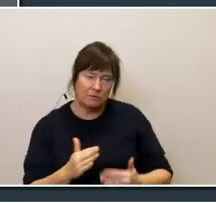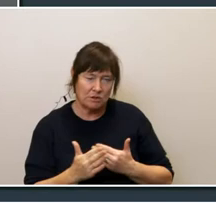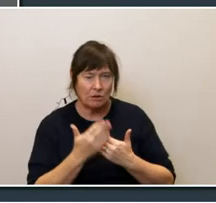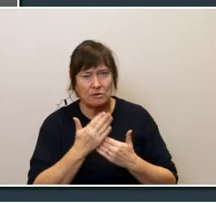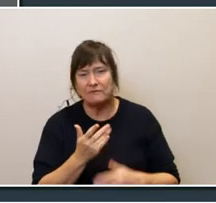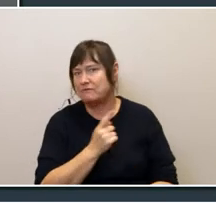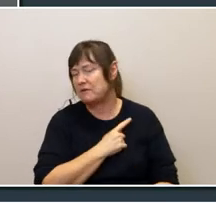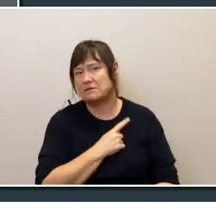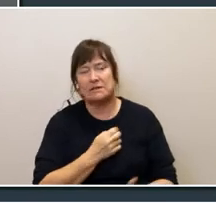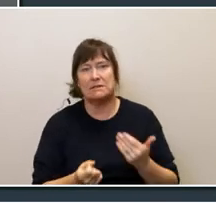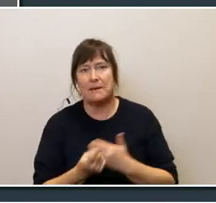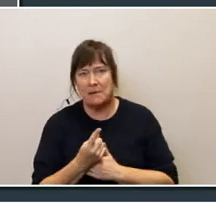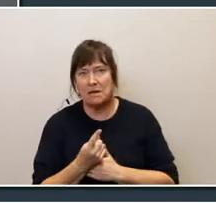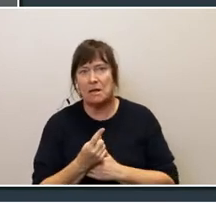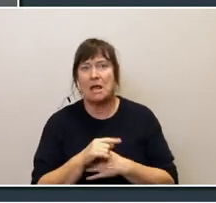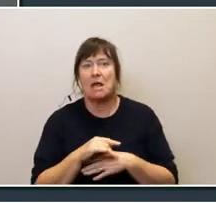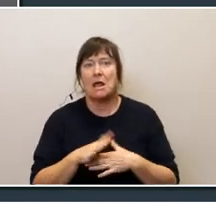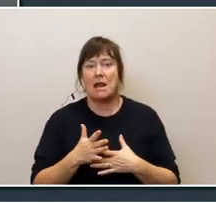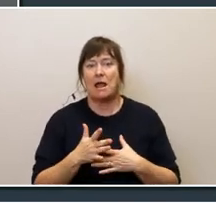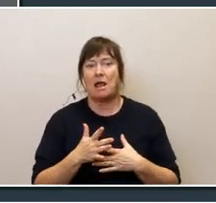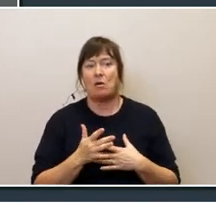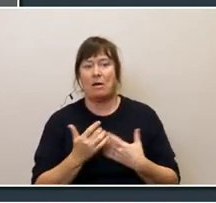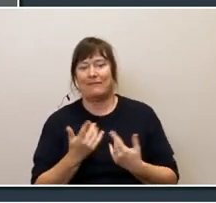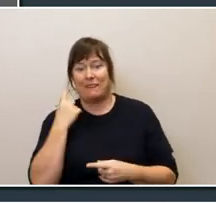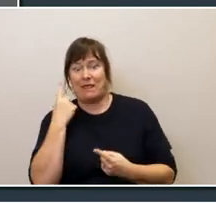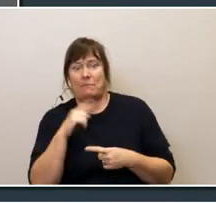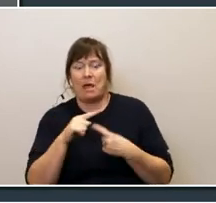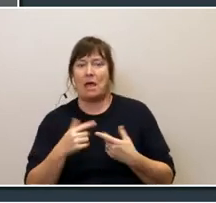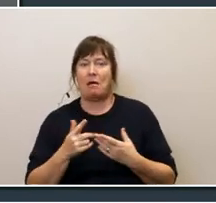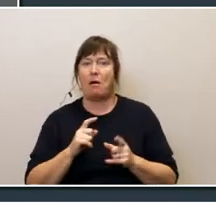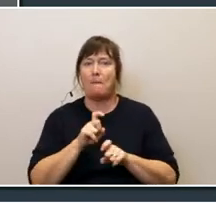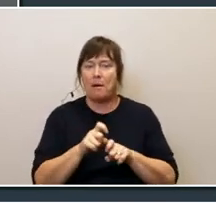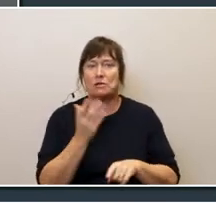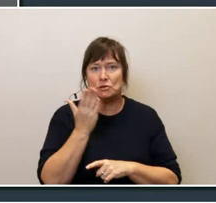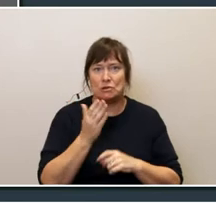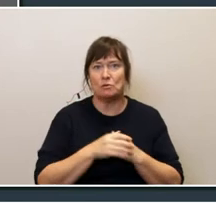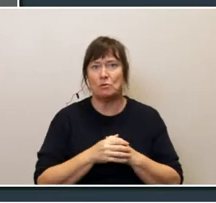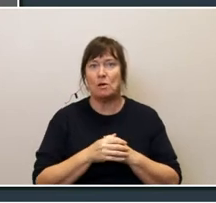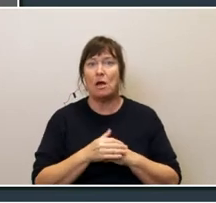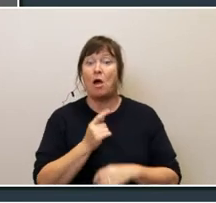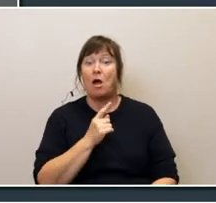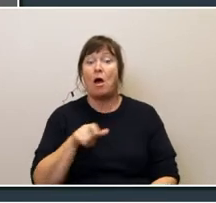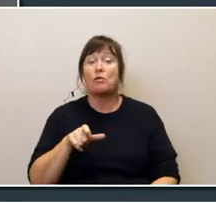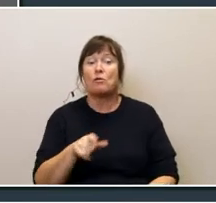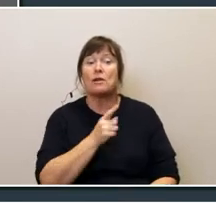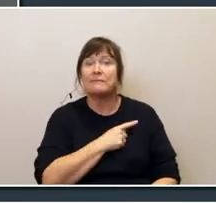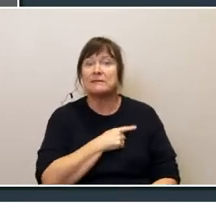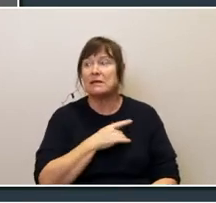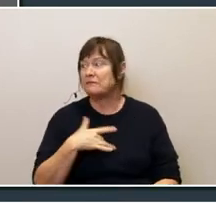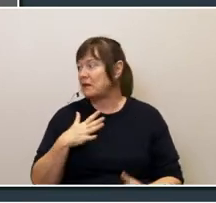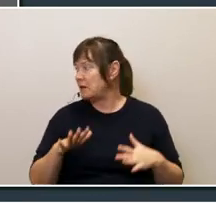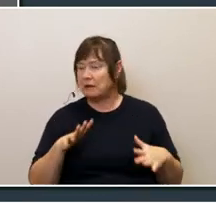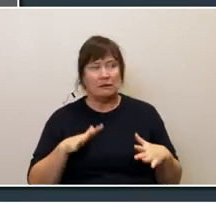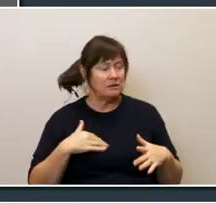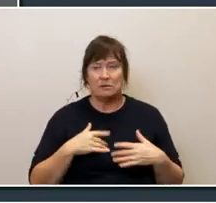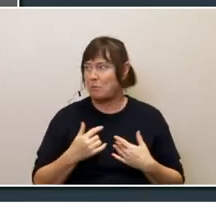scary to go through and now have impacted the way I bike to and from school. I'm often scared when I bike on the road. I keep thinking someone is going to